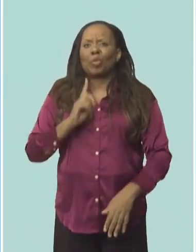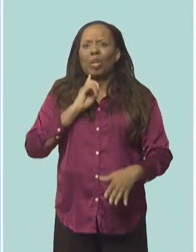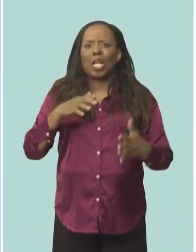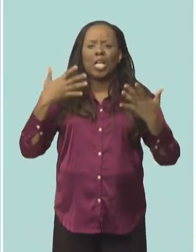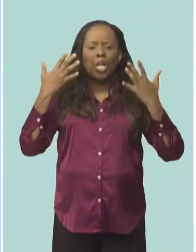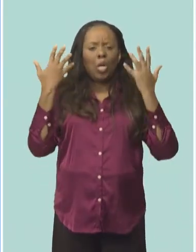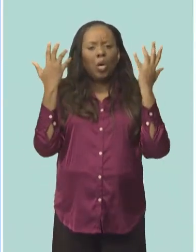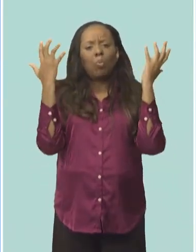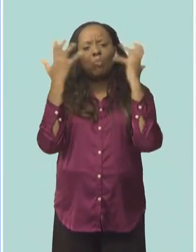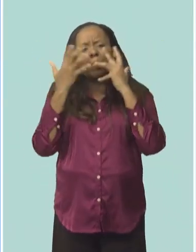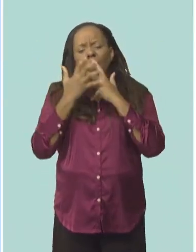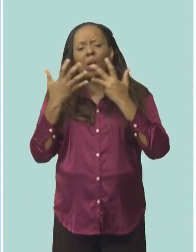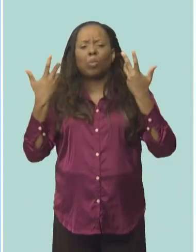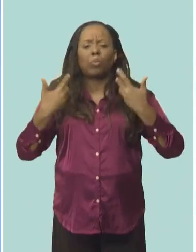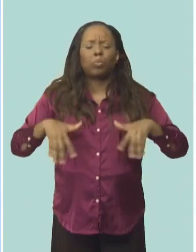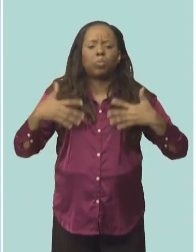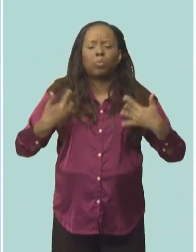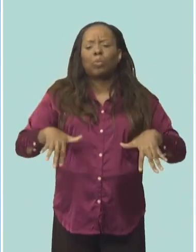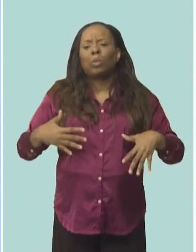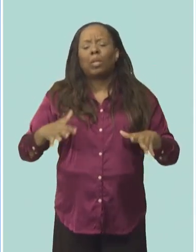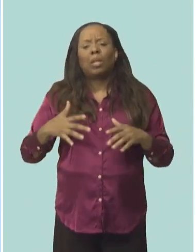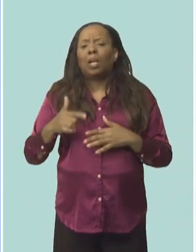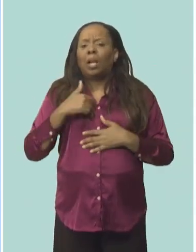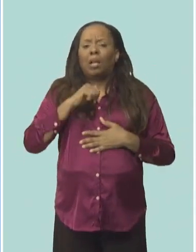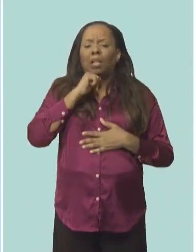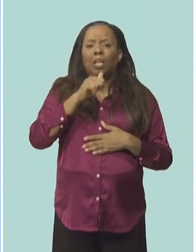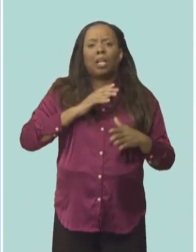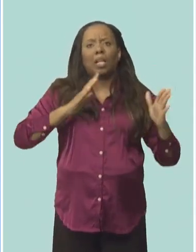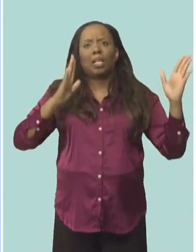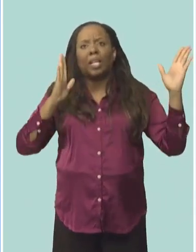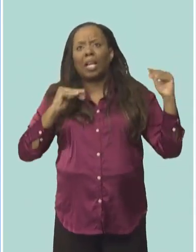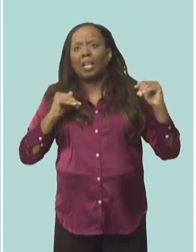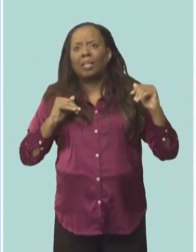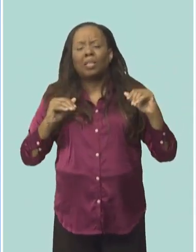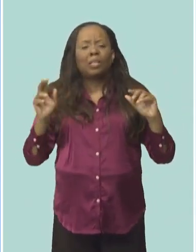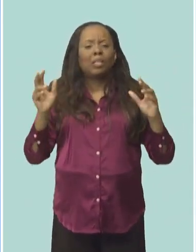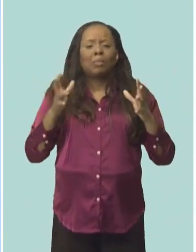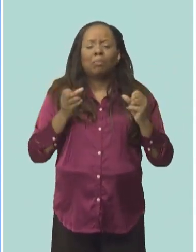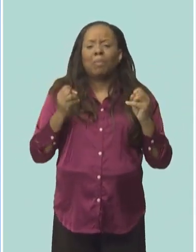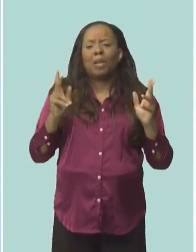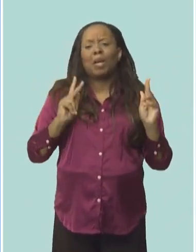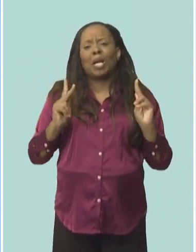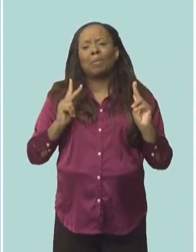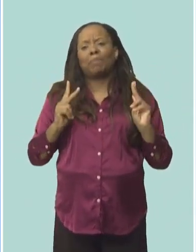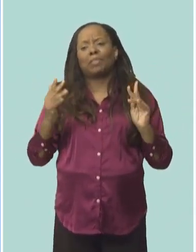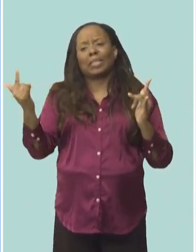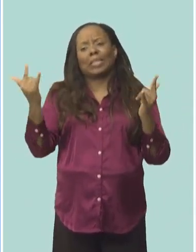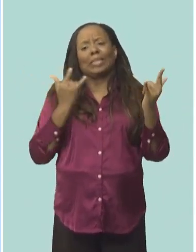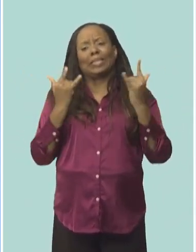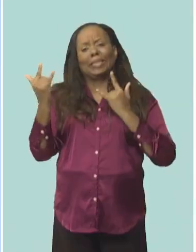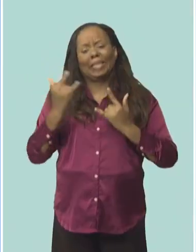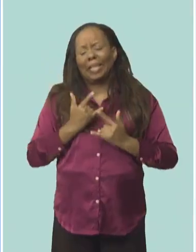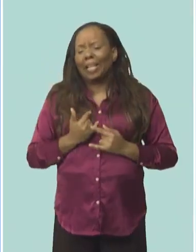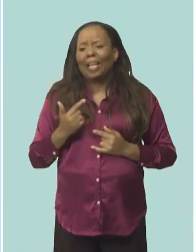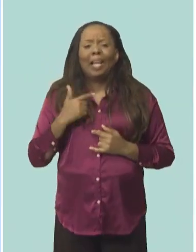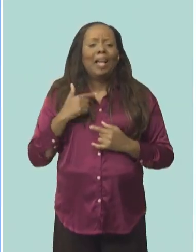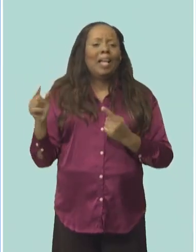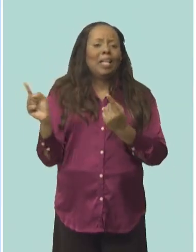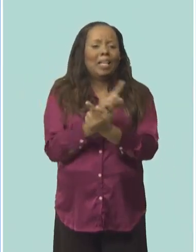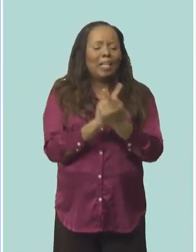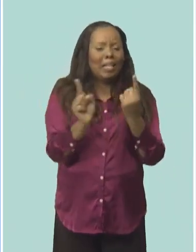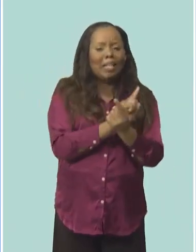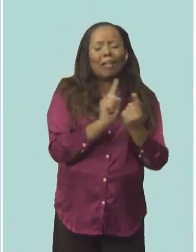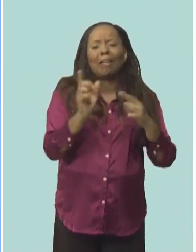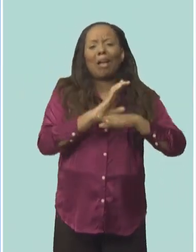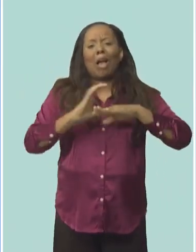lovely, overwhelming response. I was not expecting the amount of love that I got, so I got to meet some of my regional clients